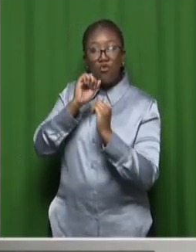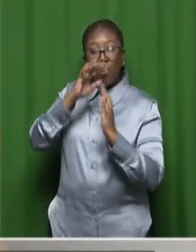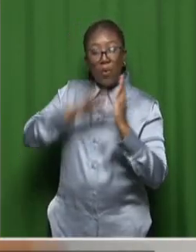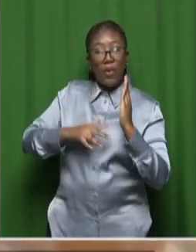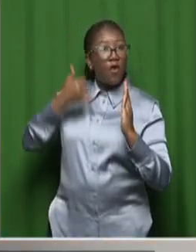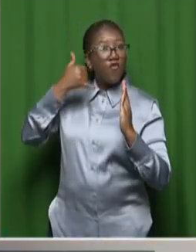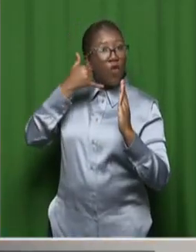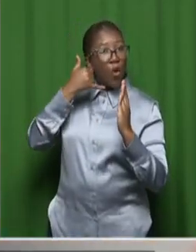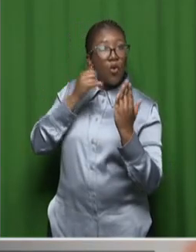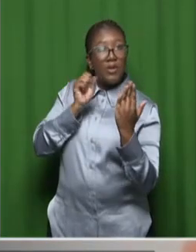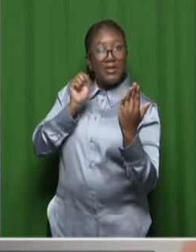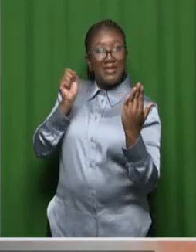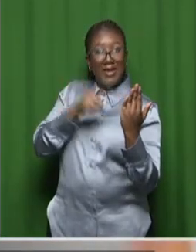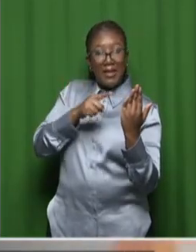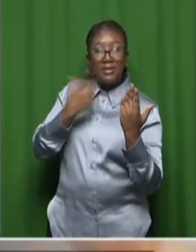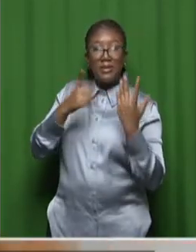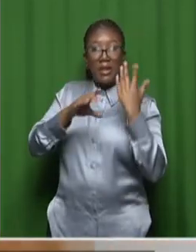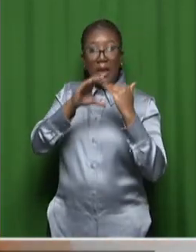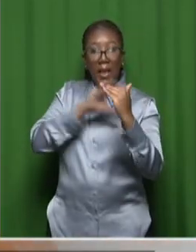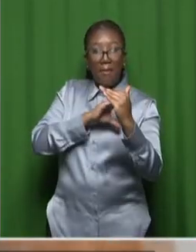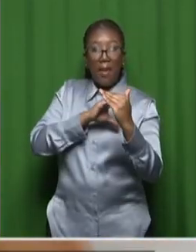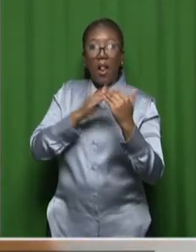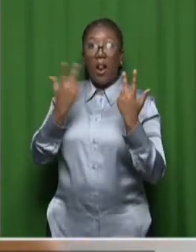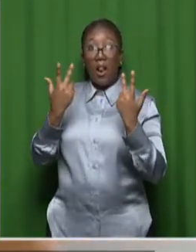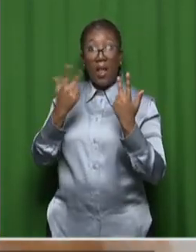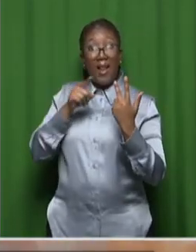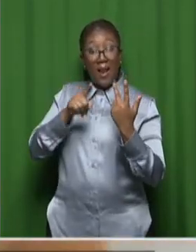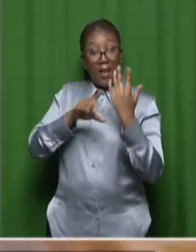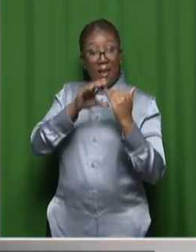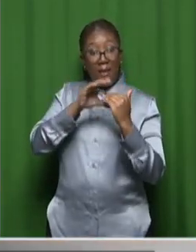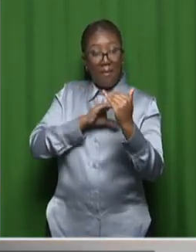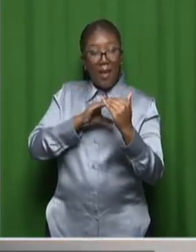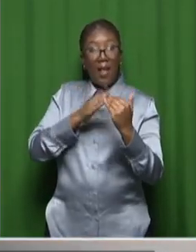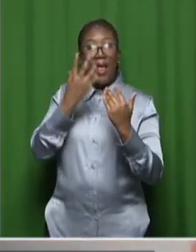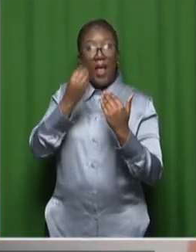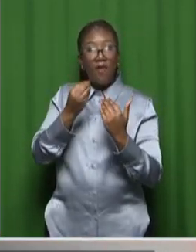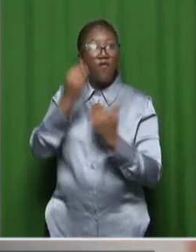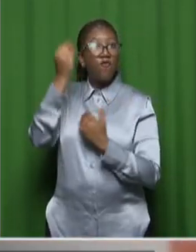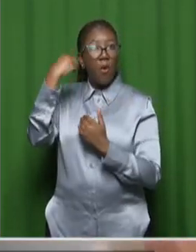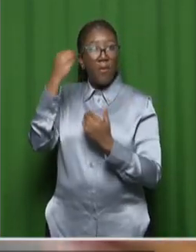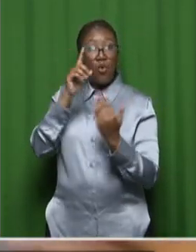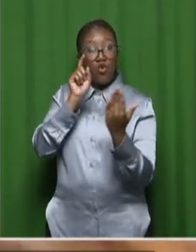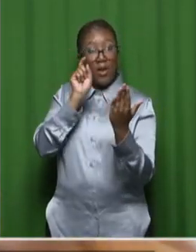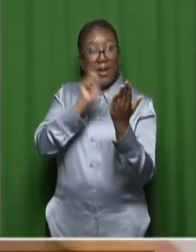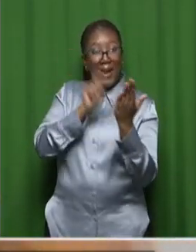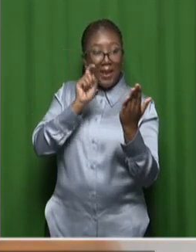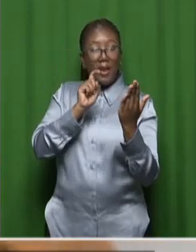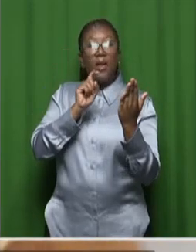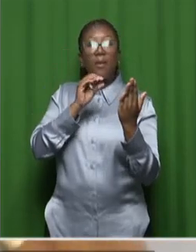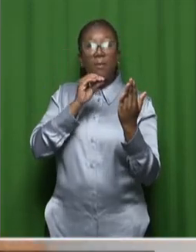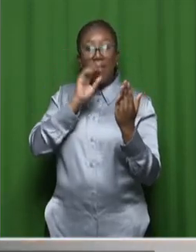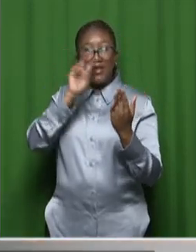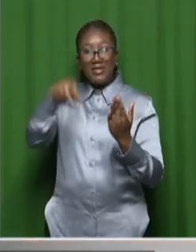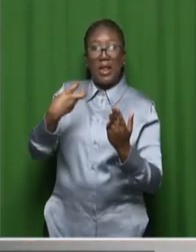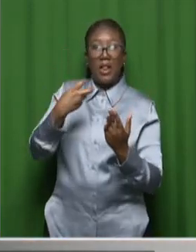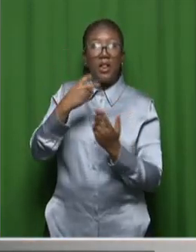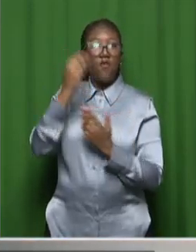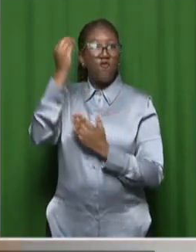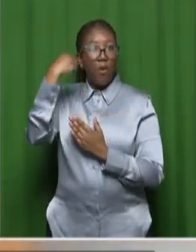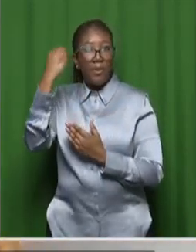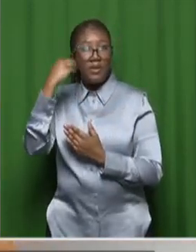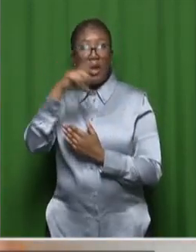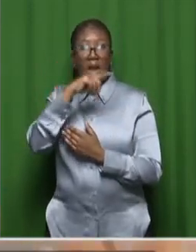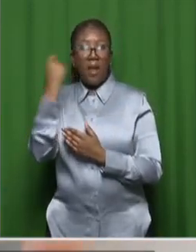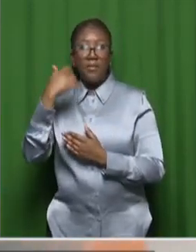usually send you an email of which they try and get your personal information, right? Now, this is a